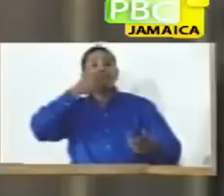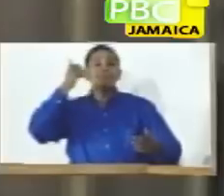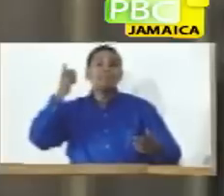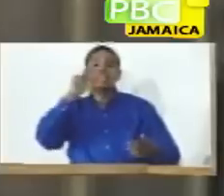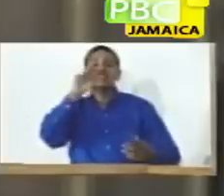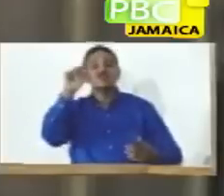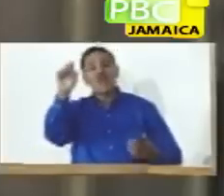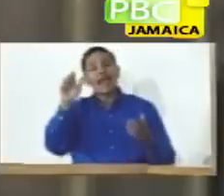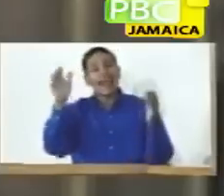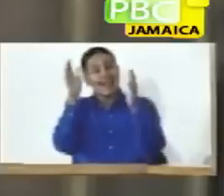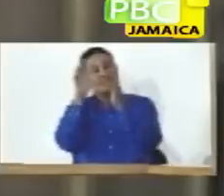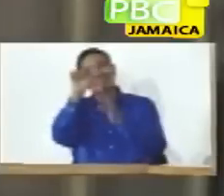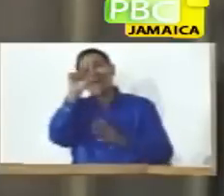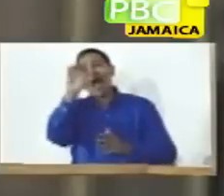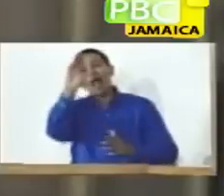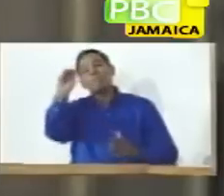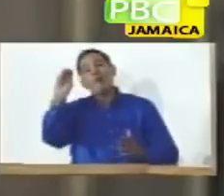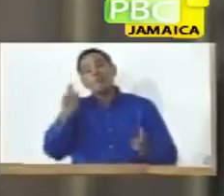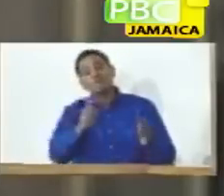Album.